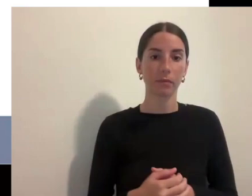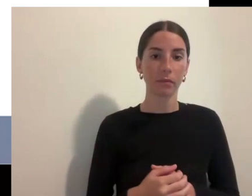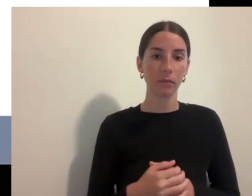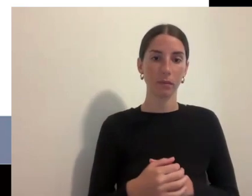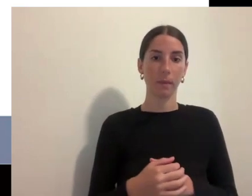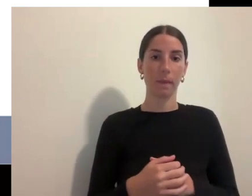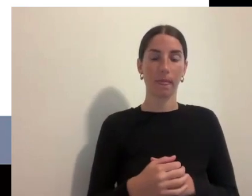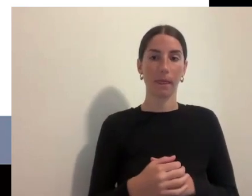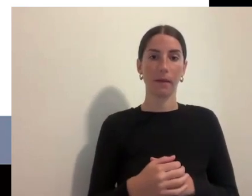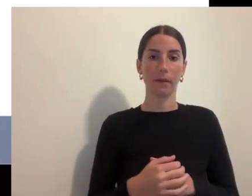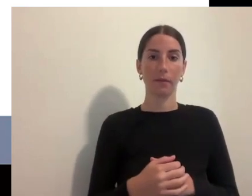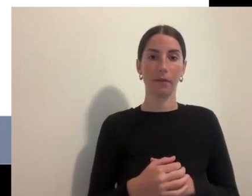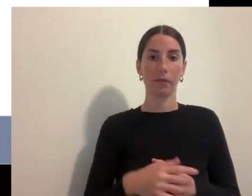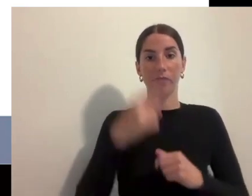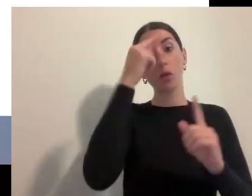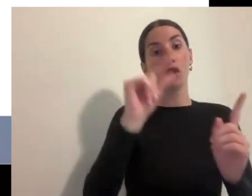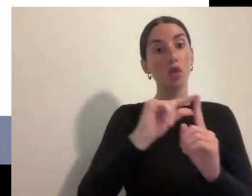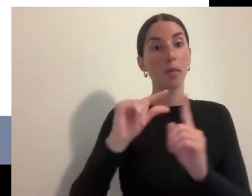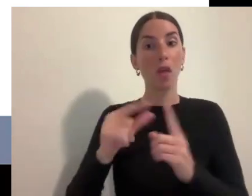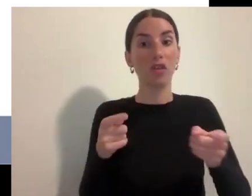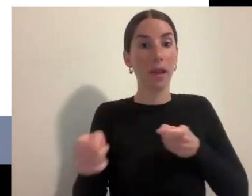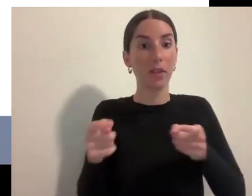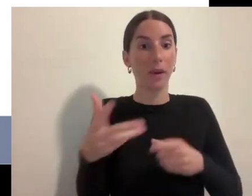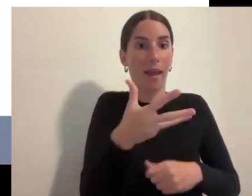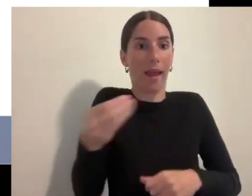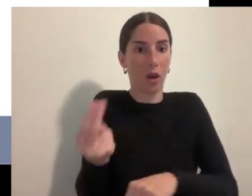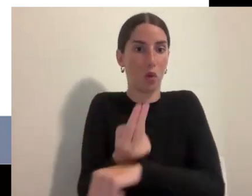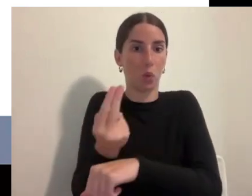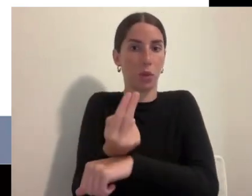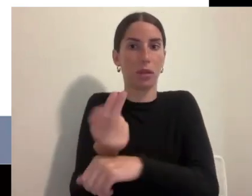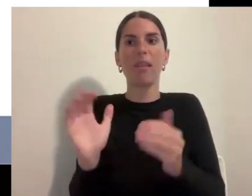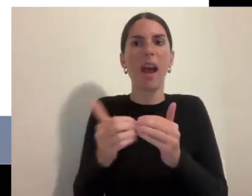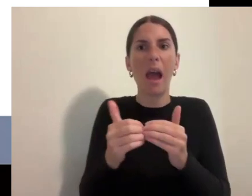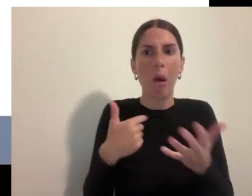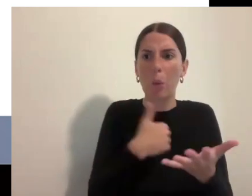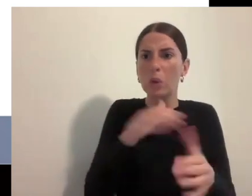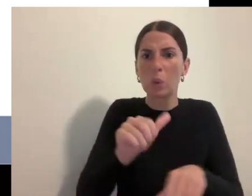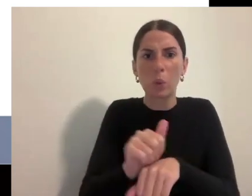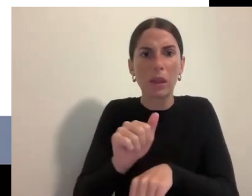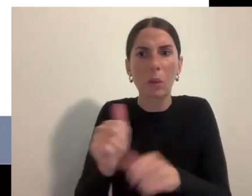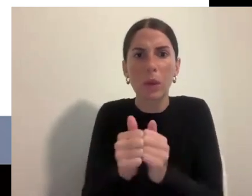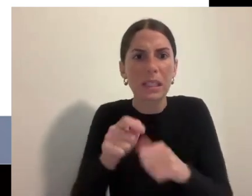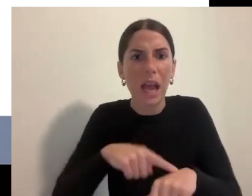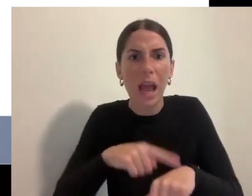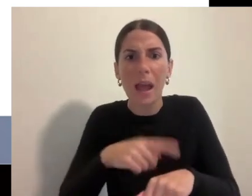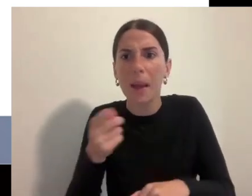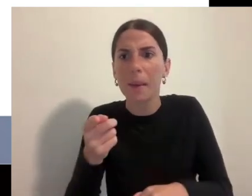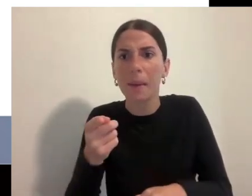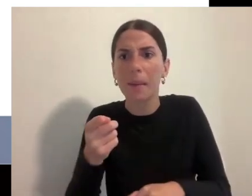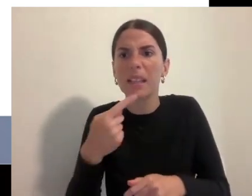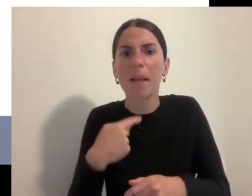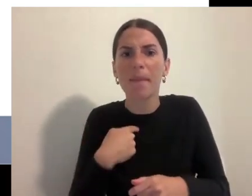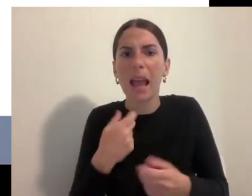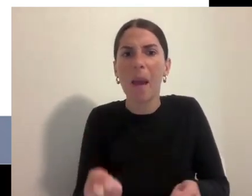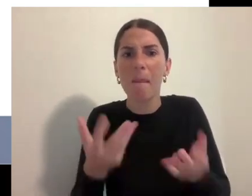Now, for terminology management and use, how are we doing in time? Nicelle, Liliana, if you could just quickly tell me